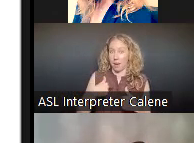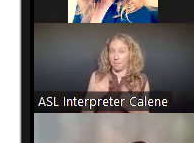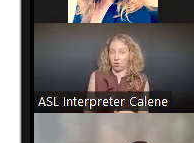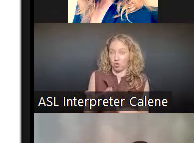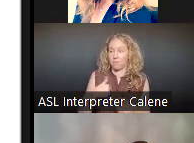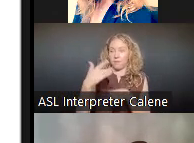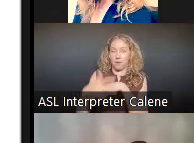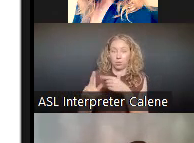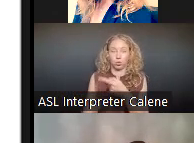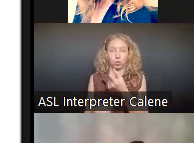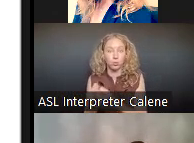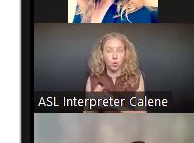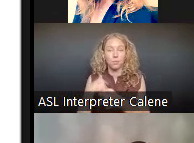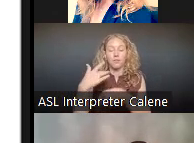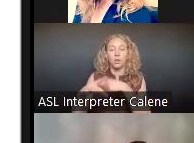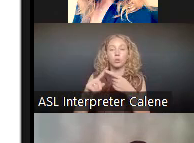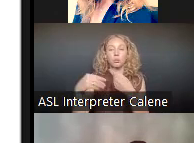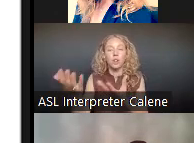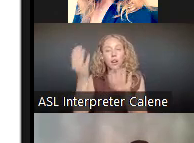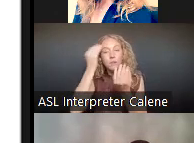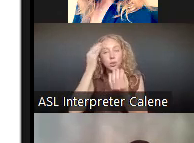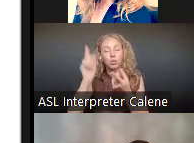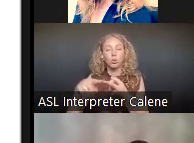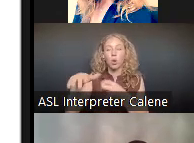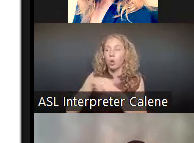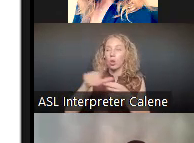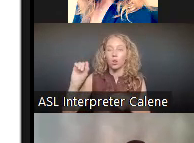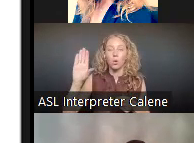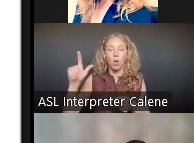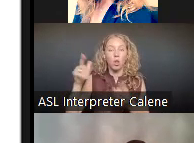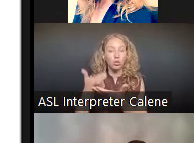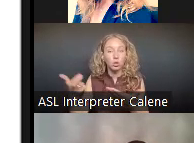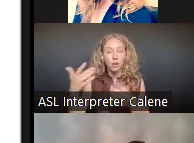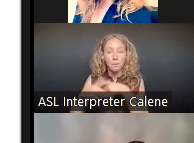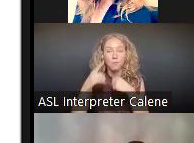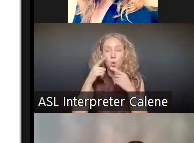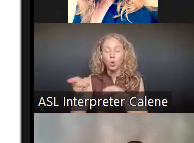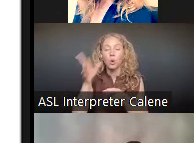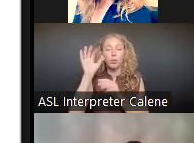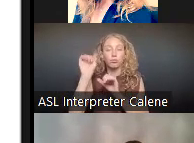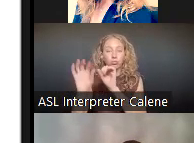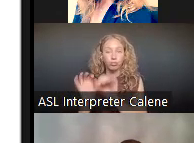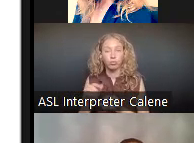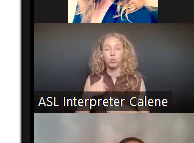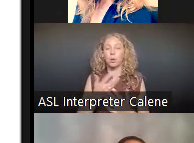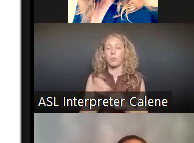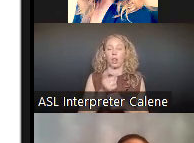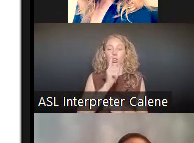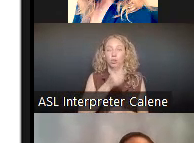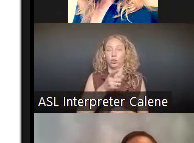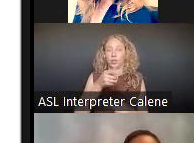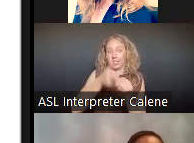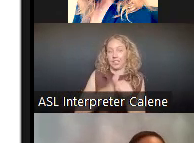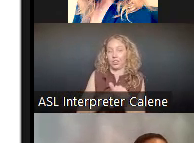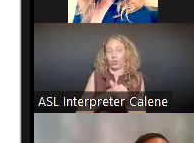them and provide information that to local resources that are available, right? So we want to make sure that each and